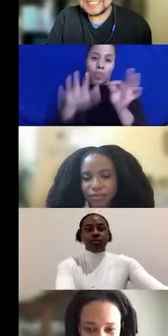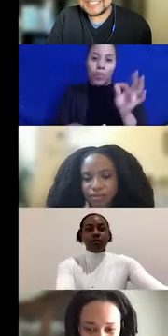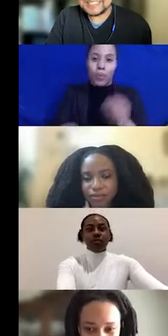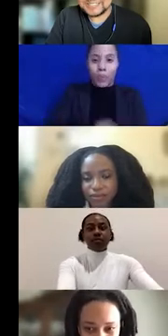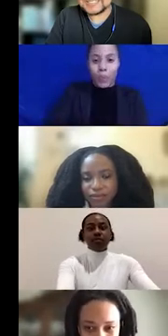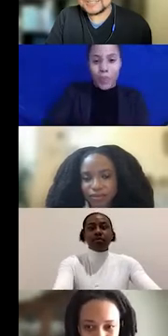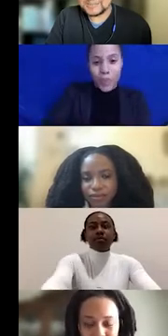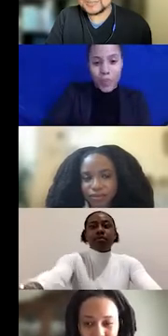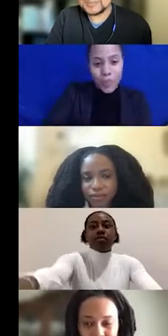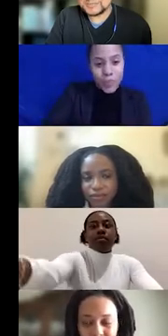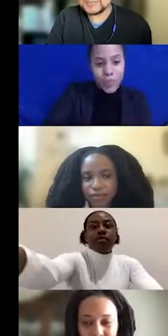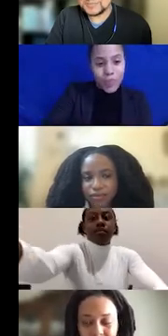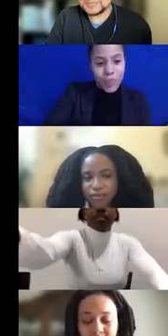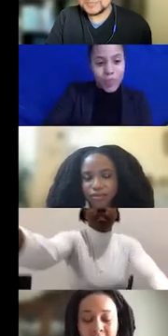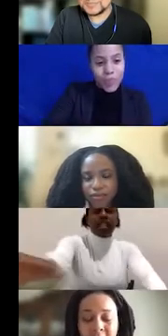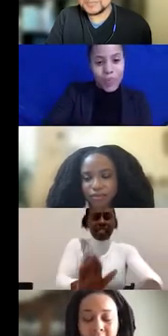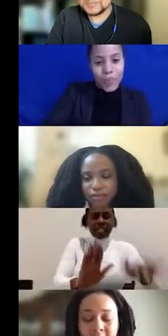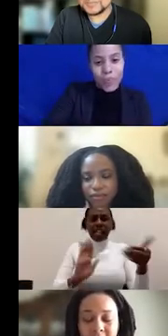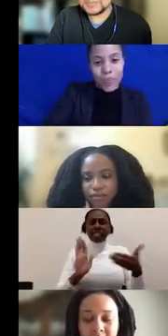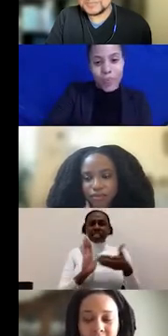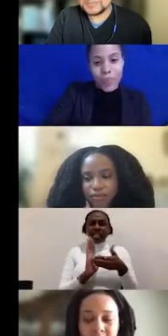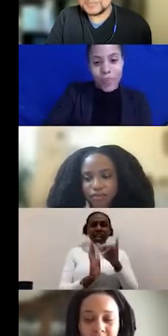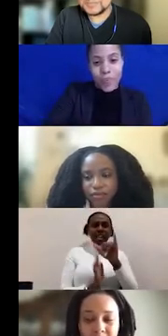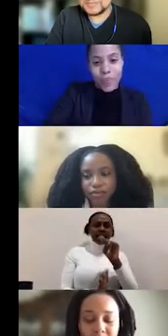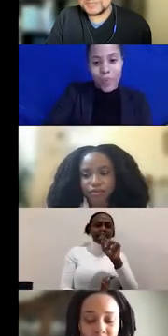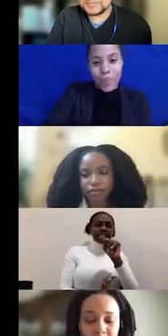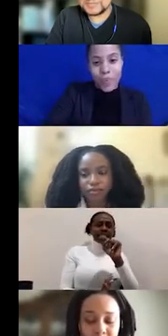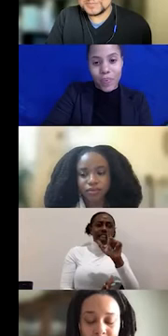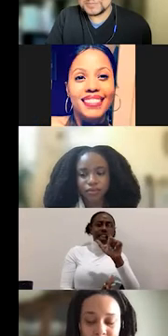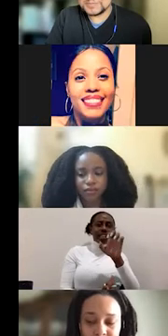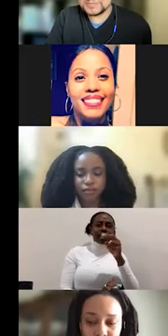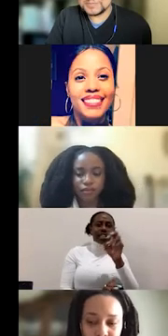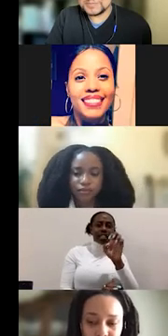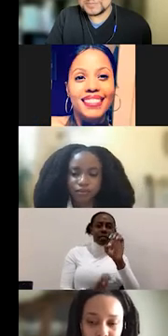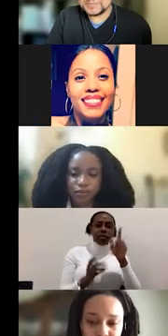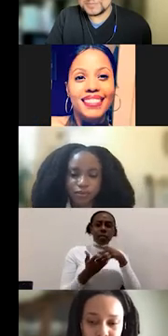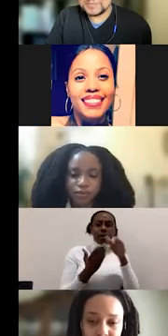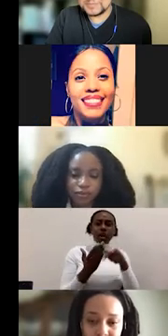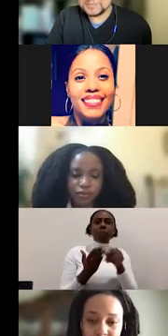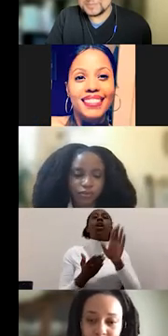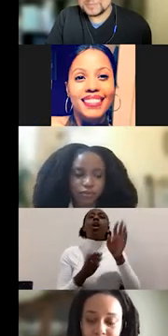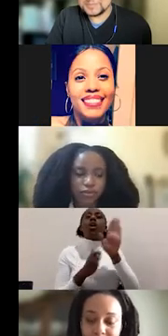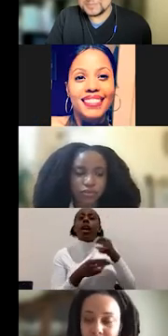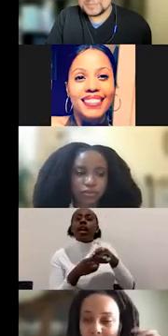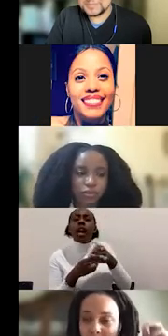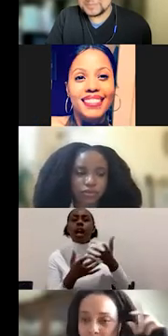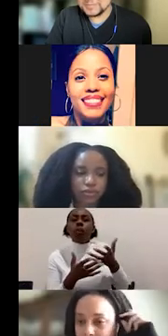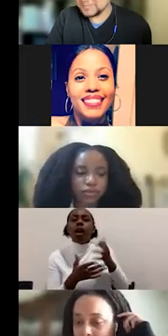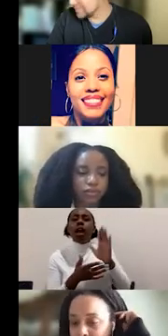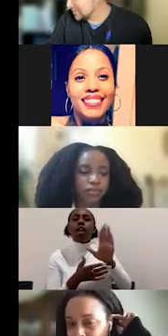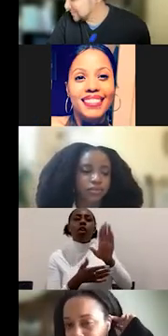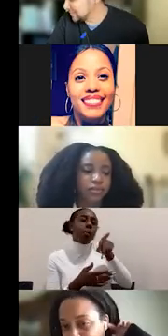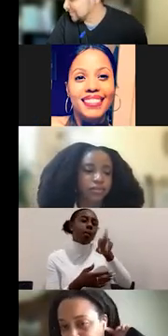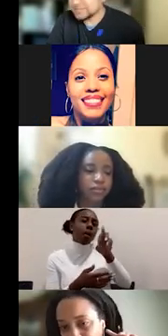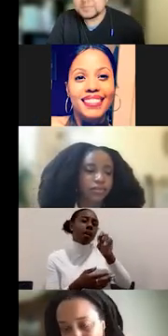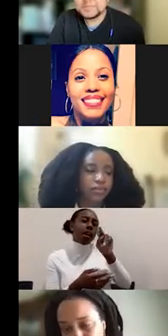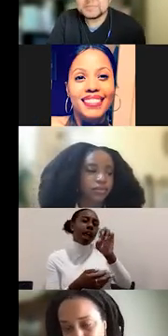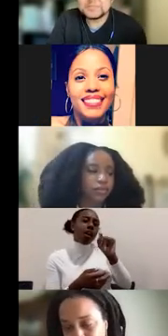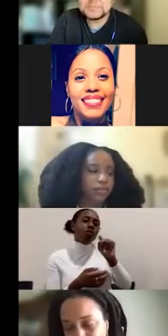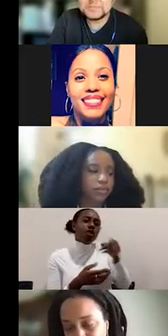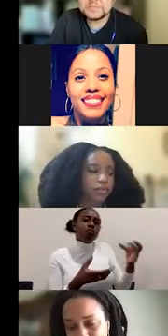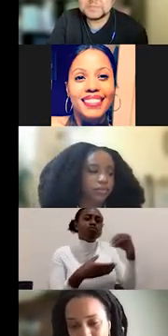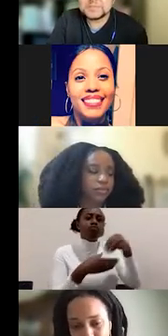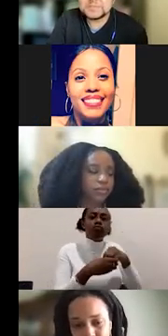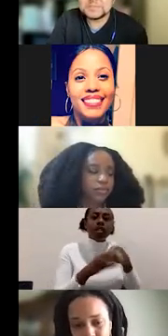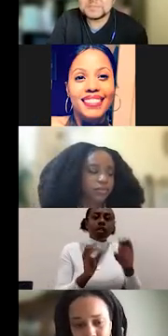Program? Counterintelligence, can you say, tell us your name, your pronouns, and any affiliation you have? Benjamin